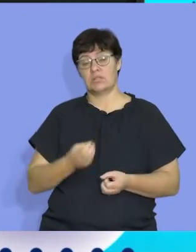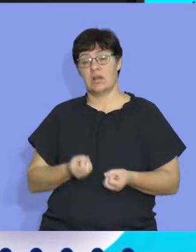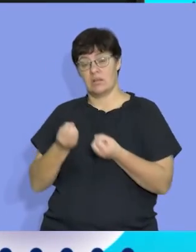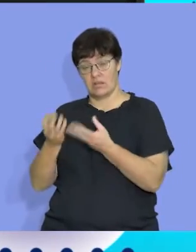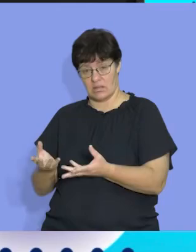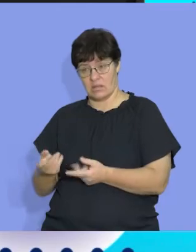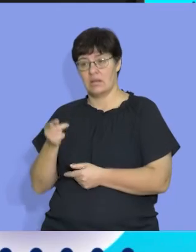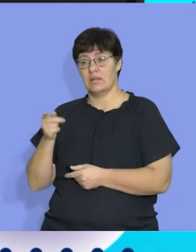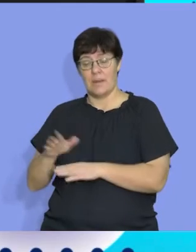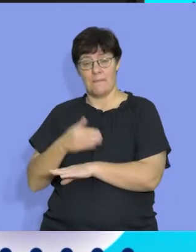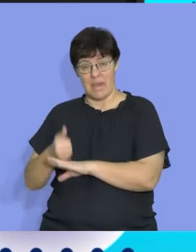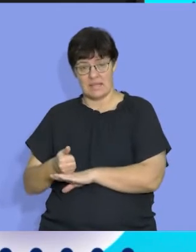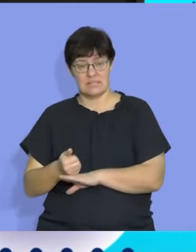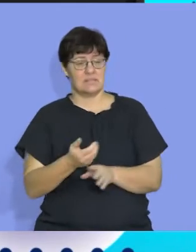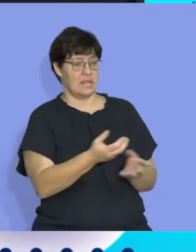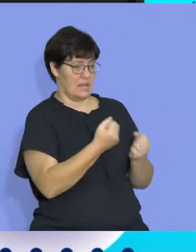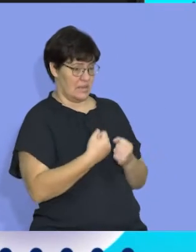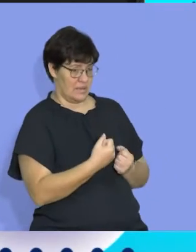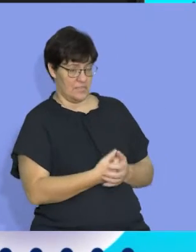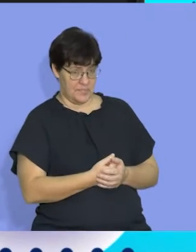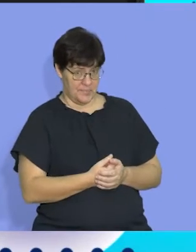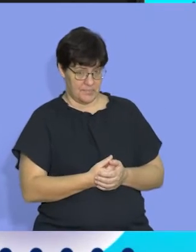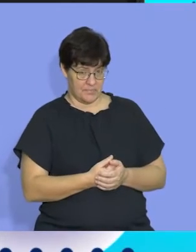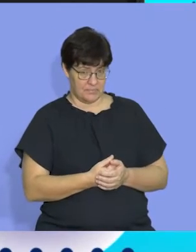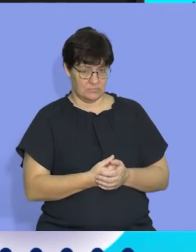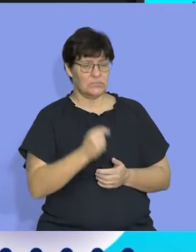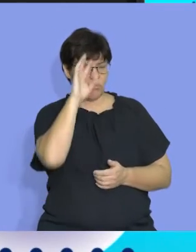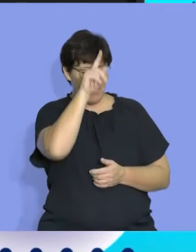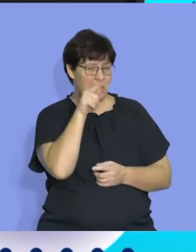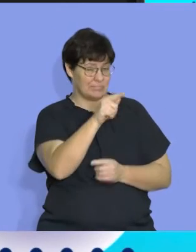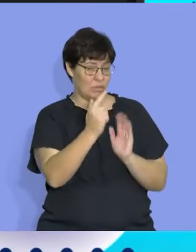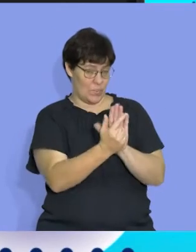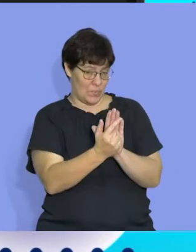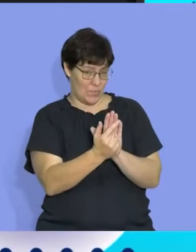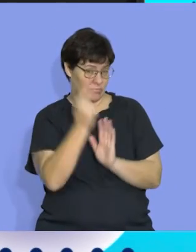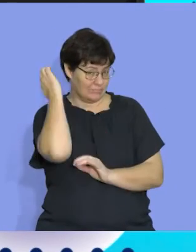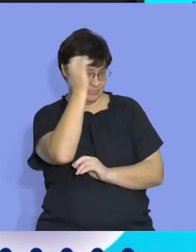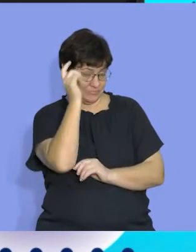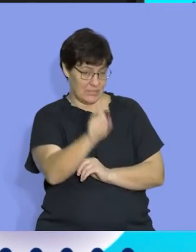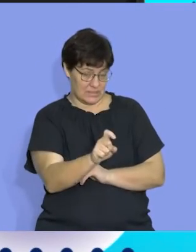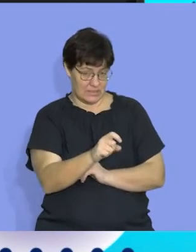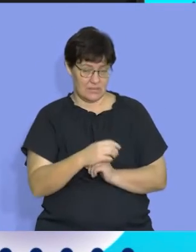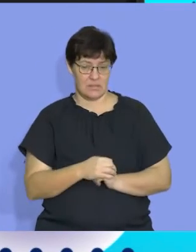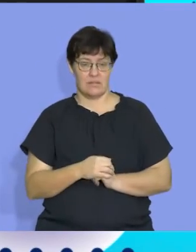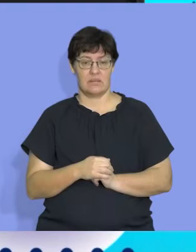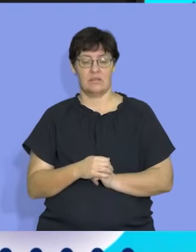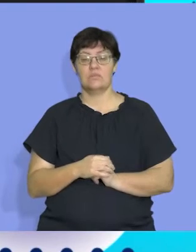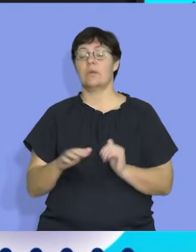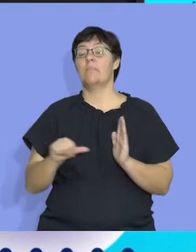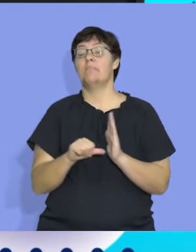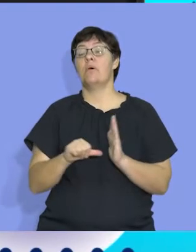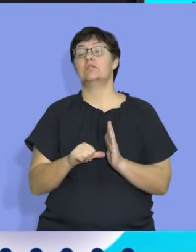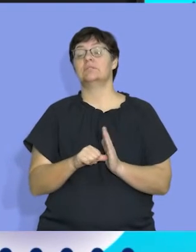which is some of the concepts that we try to remind ourselves of. Okay, so we need to bear that in mind. So the key words in